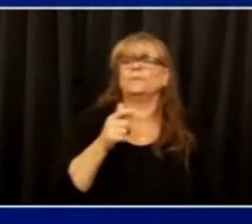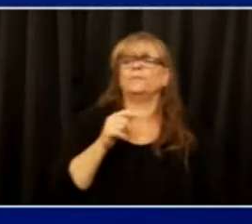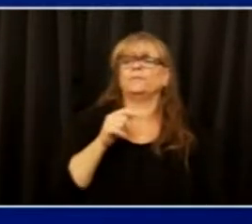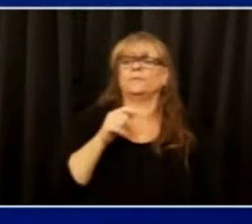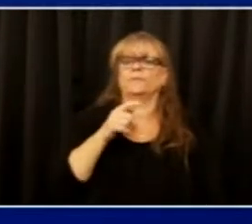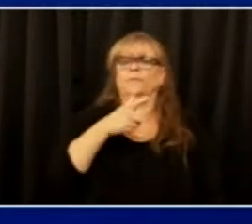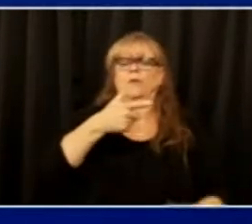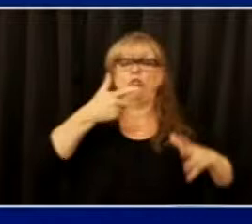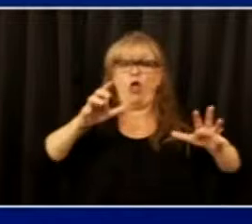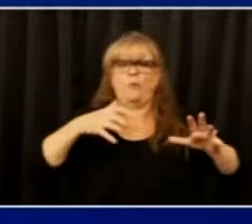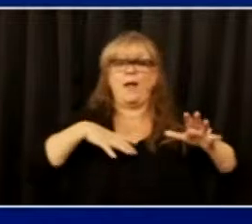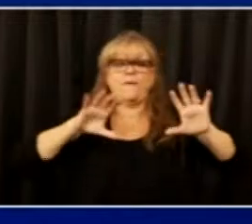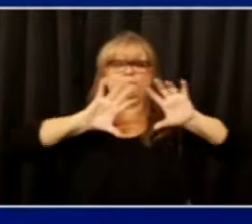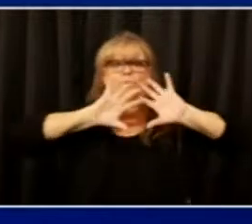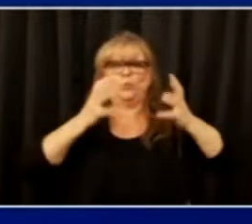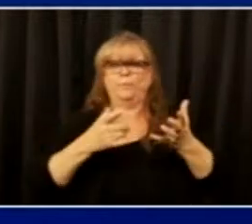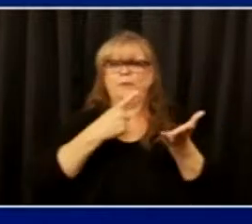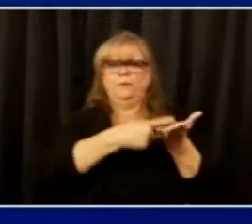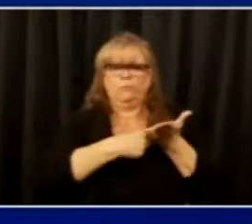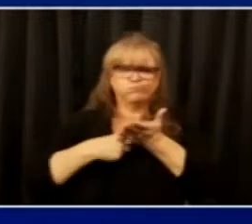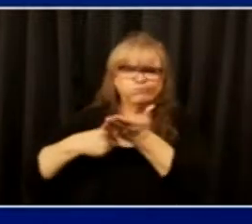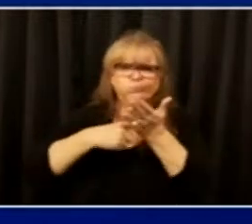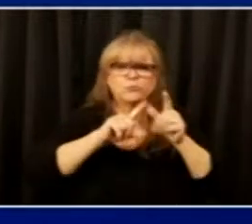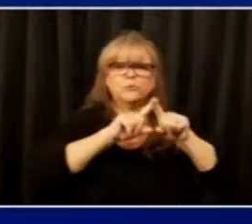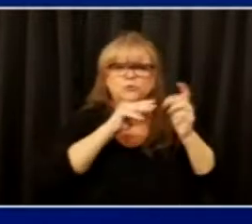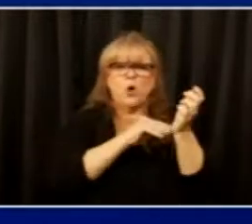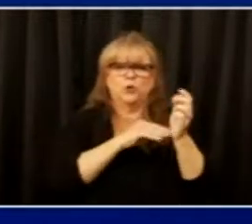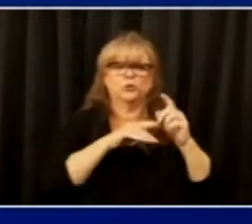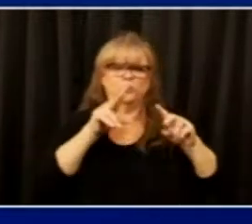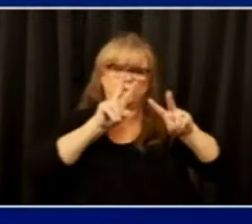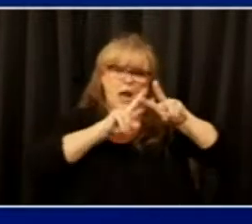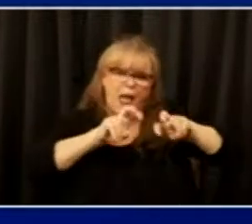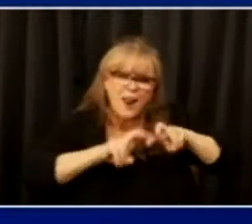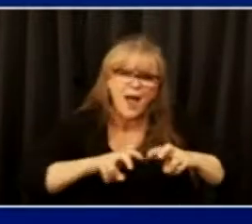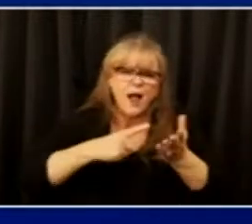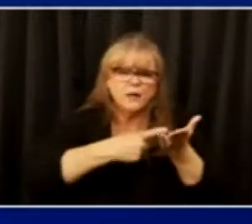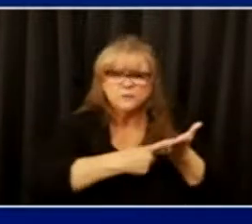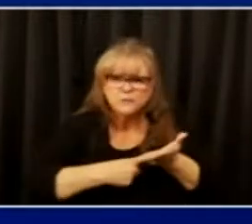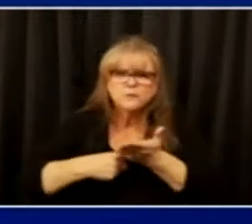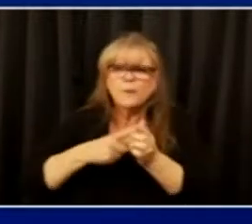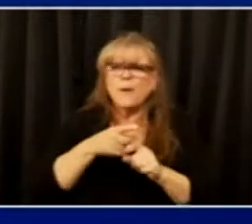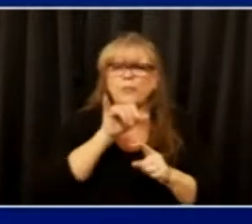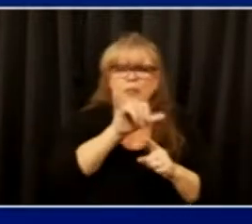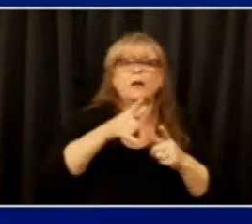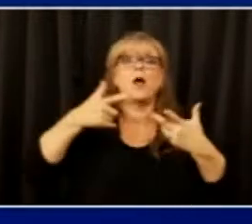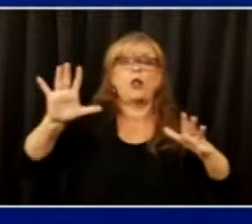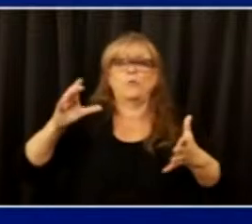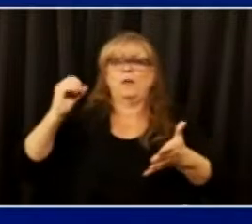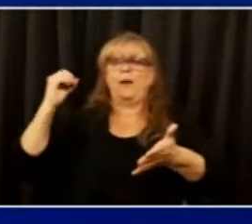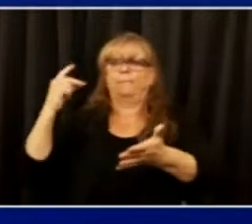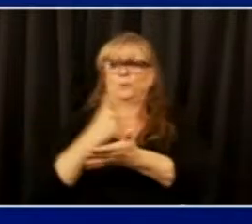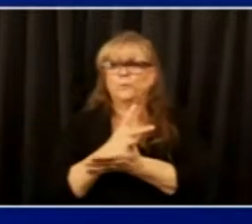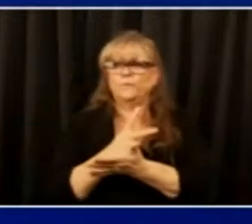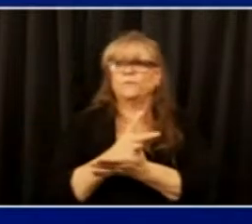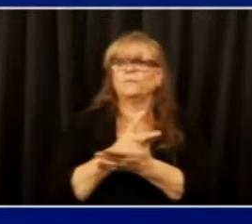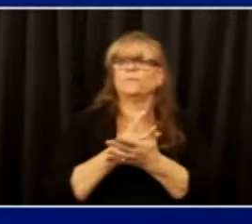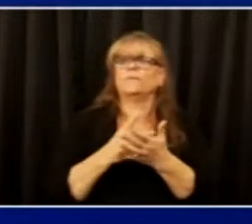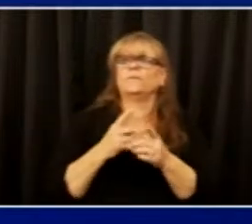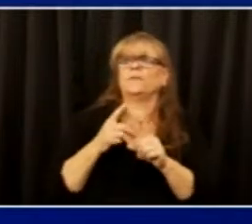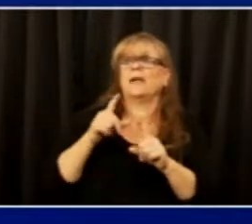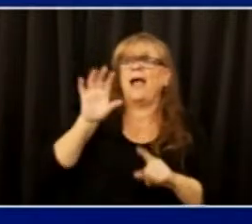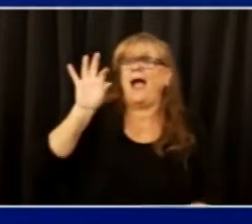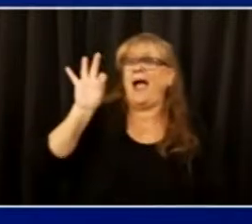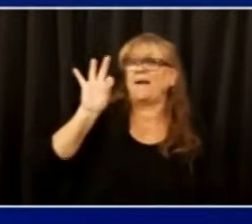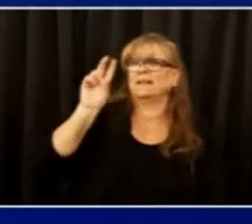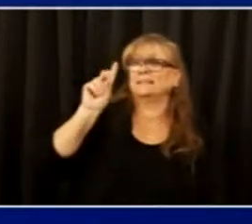across the nation, reviewed the same data and approved its use. So it's worth emphasizing that the FDA, as well as the